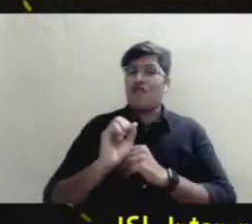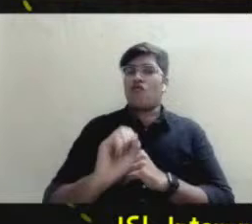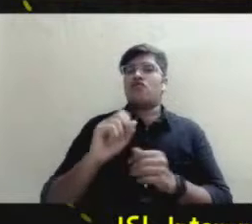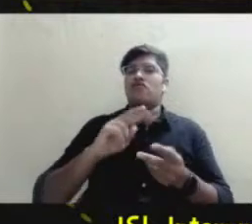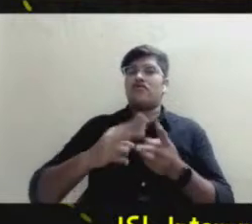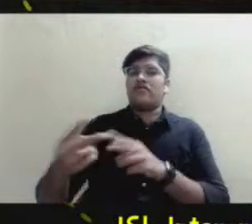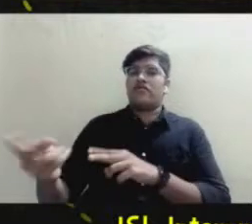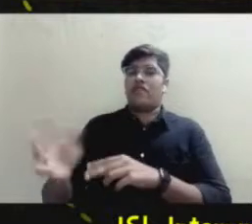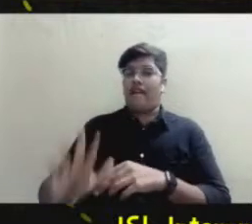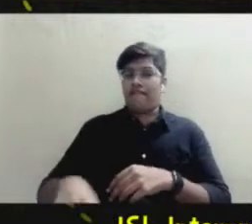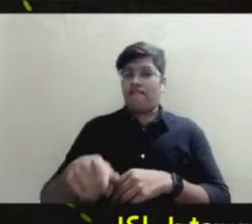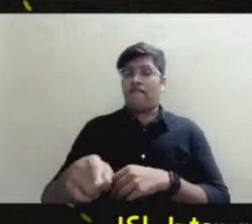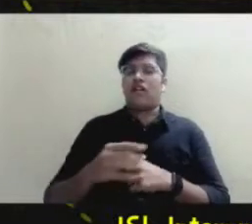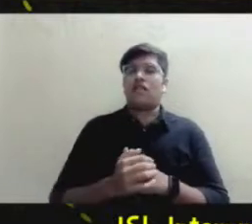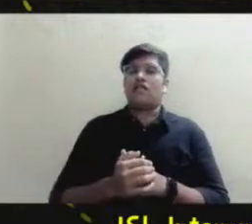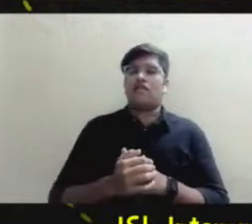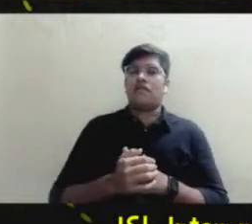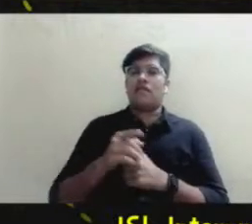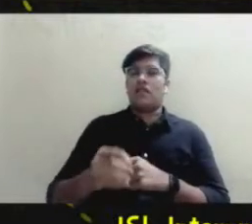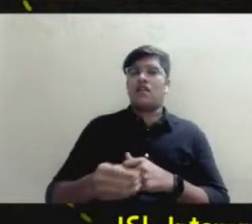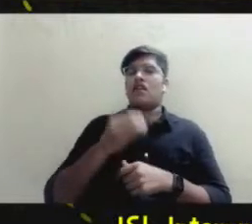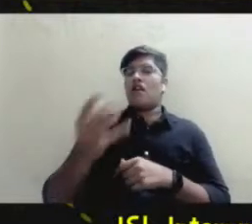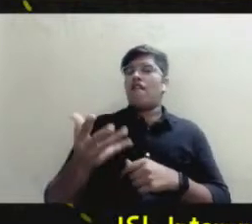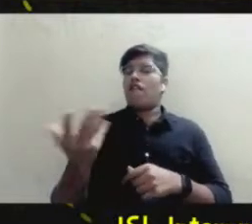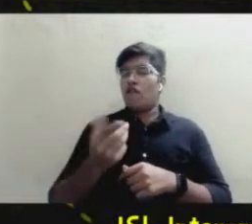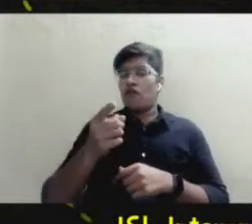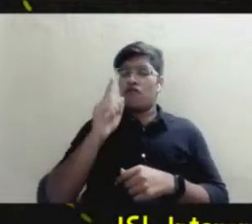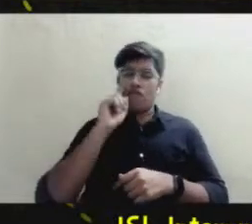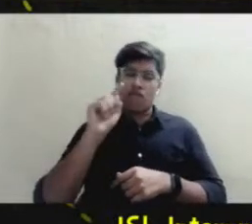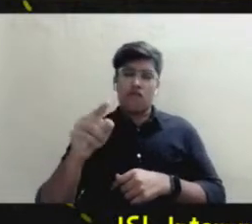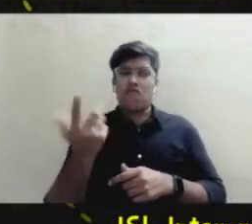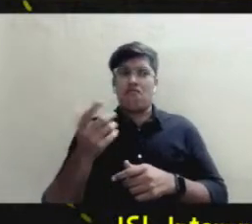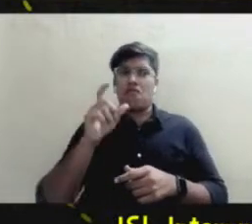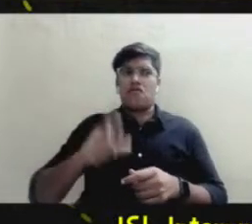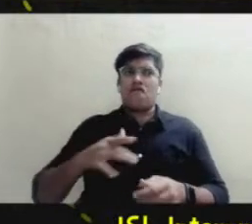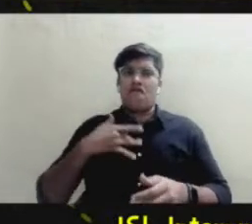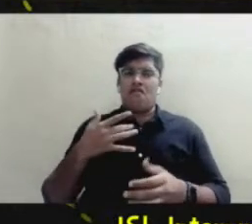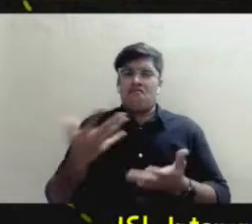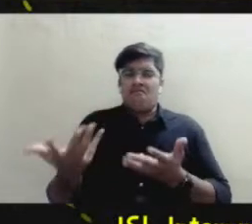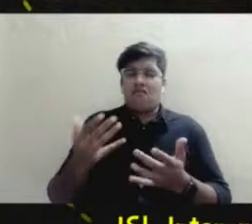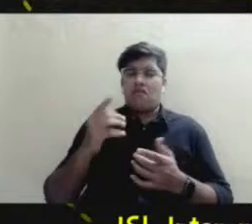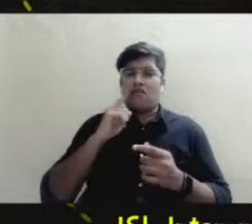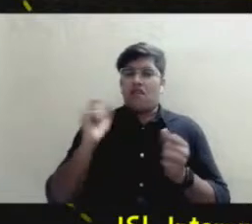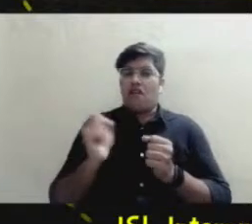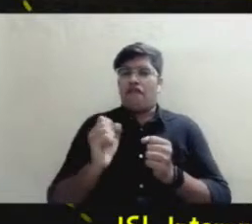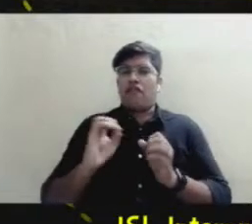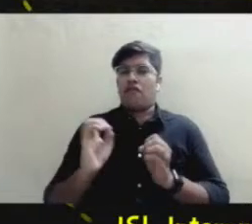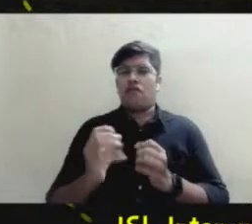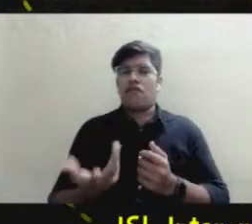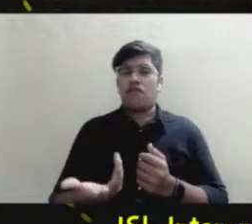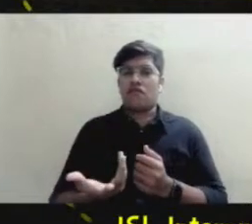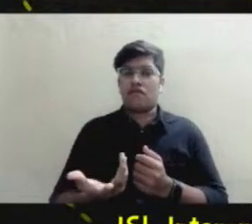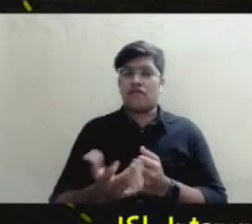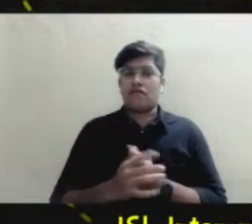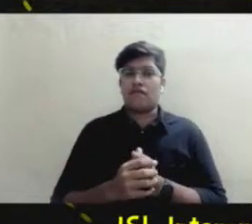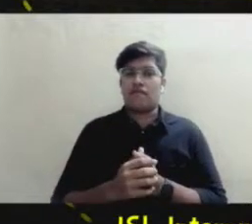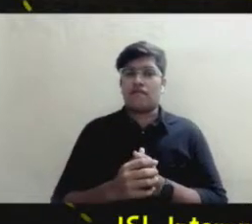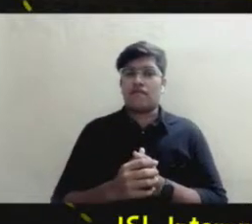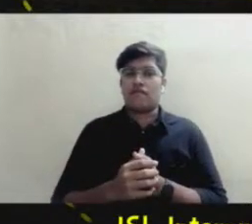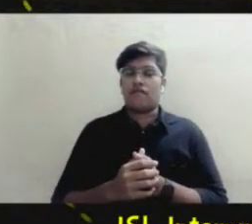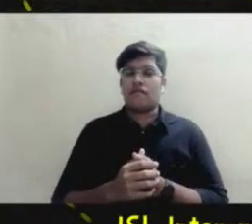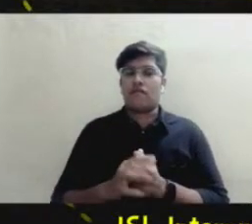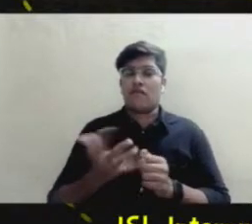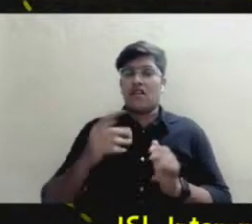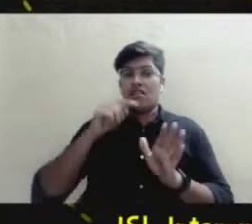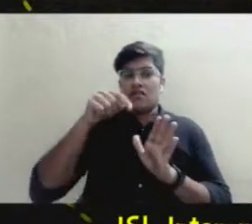which is giving a sense of this restlessness, of this deep, passionate